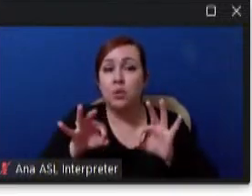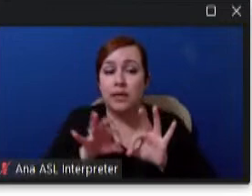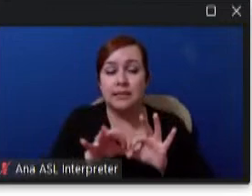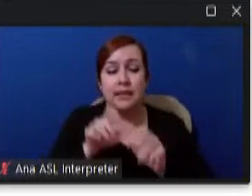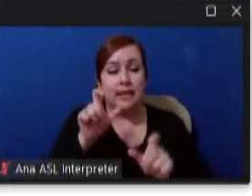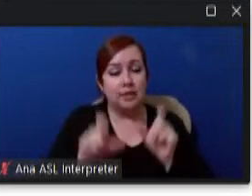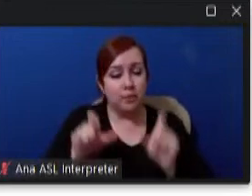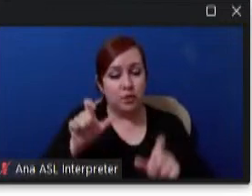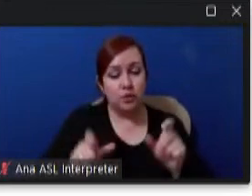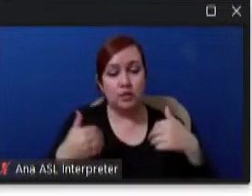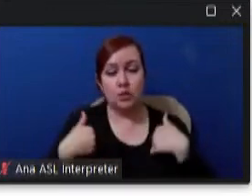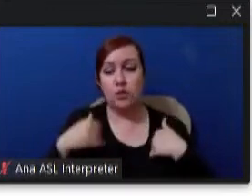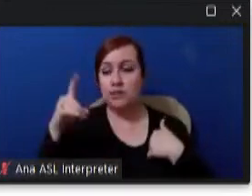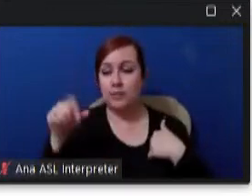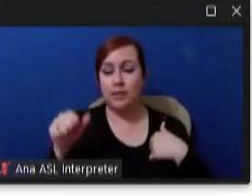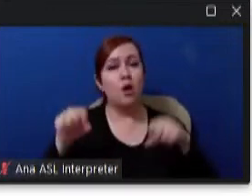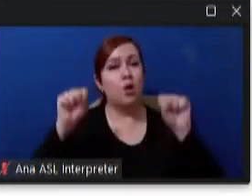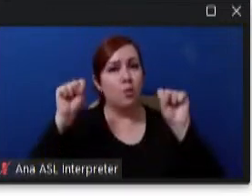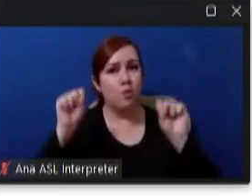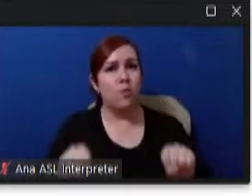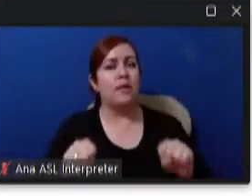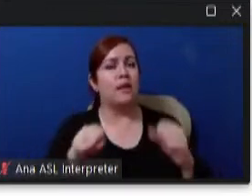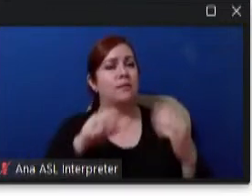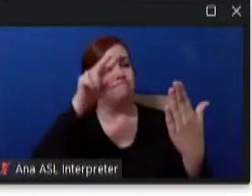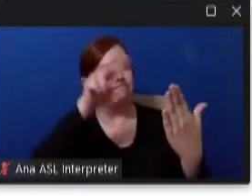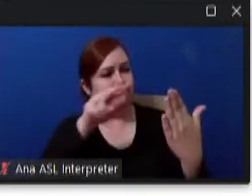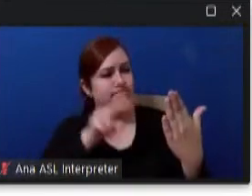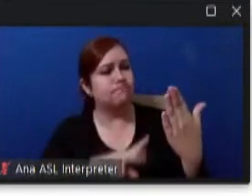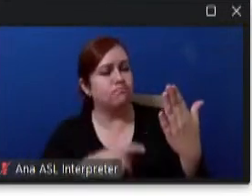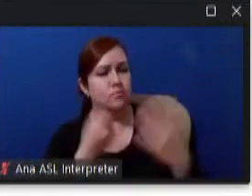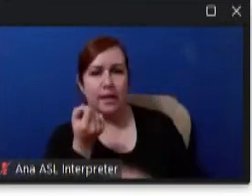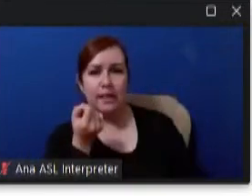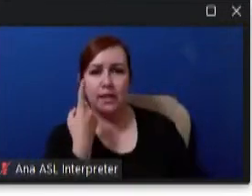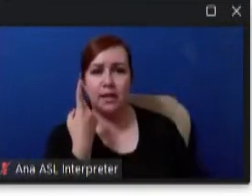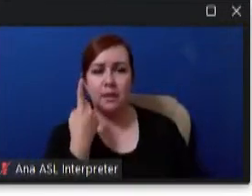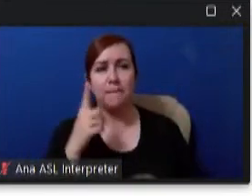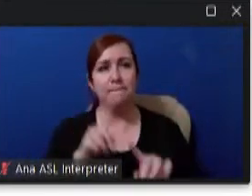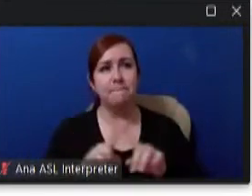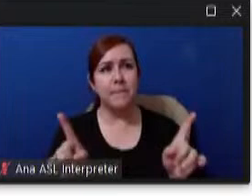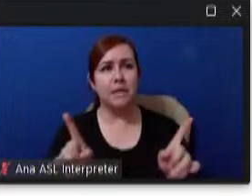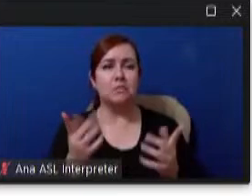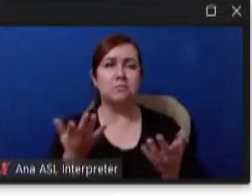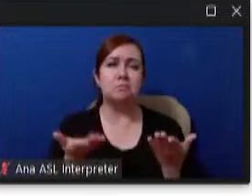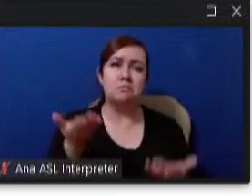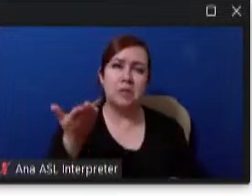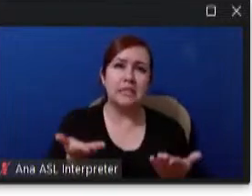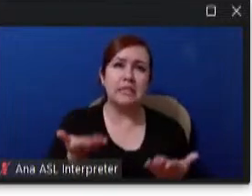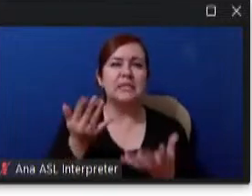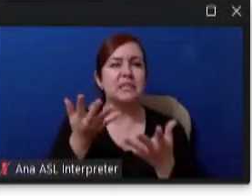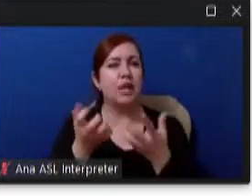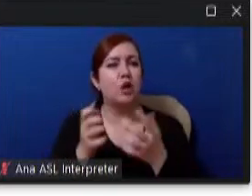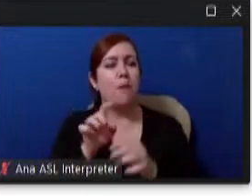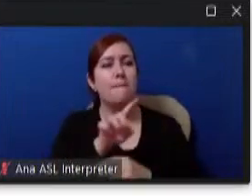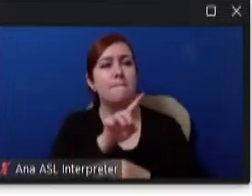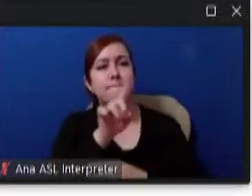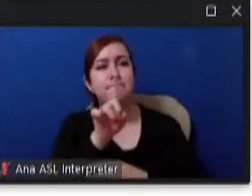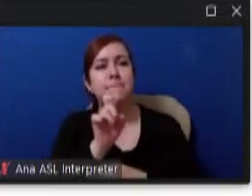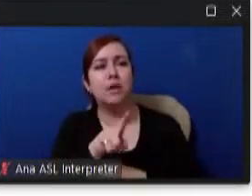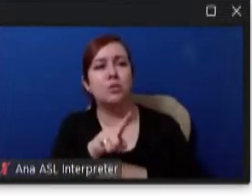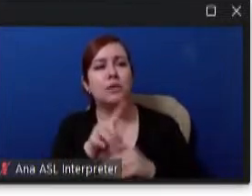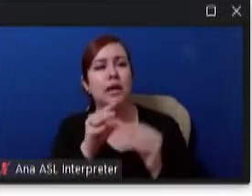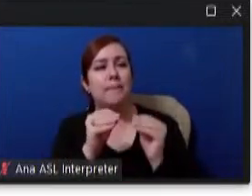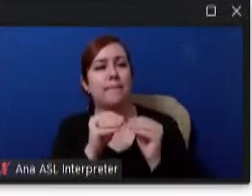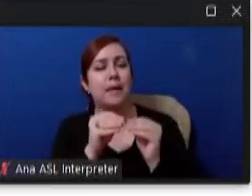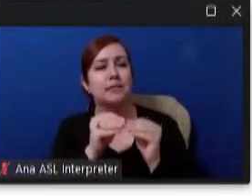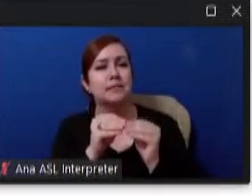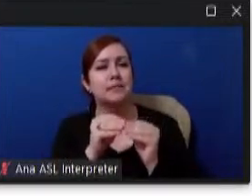114, a place where people with disabilities can go to. But I'd like to ask a bit more, to